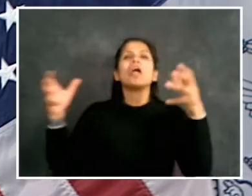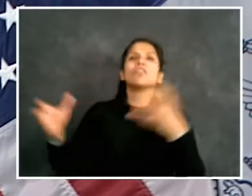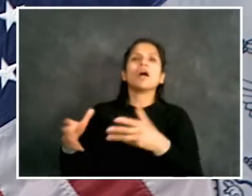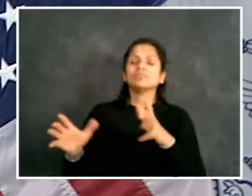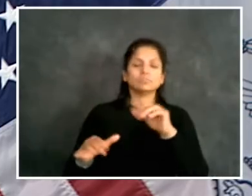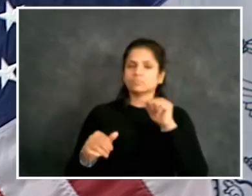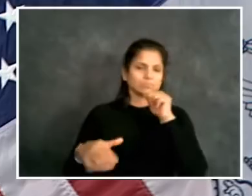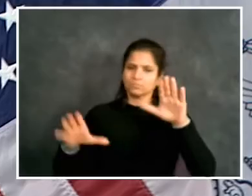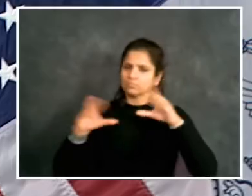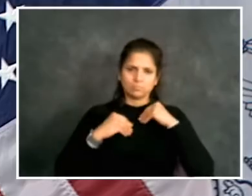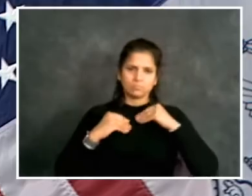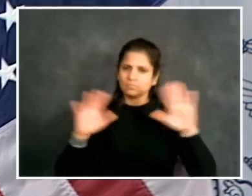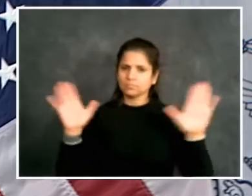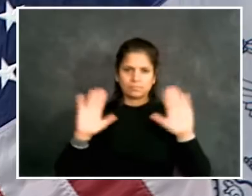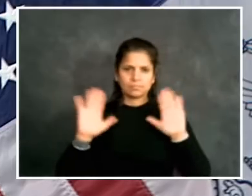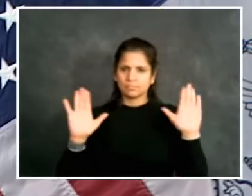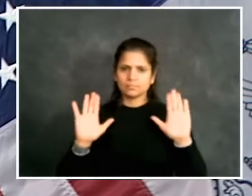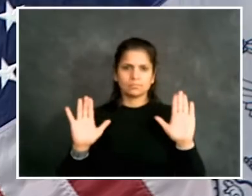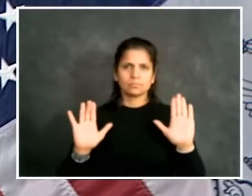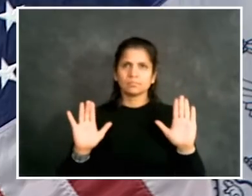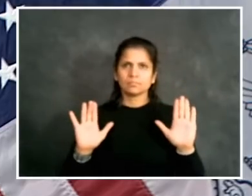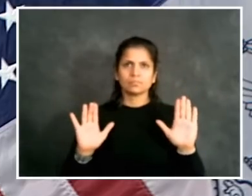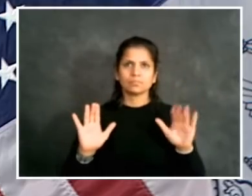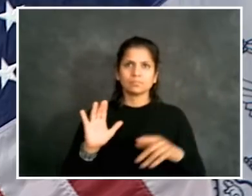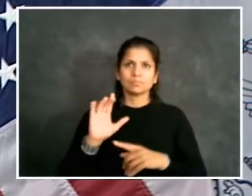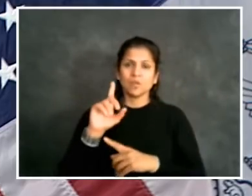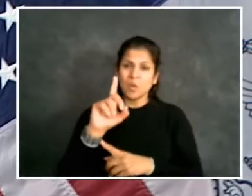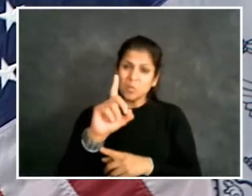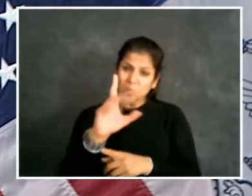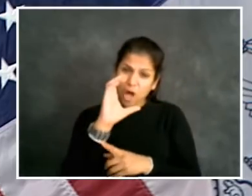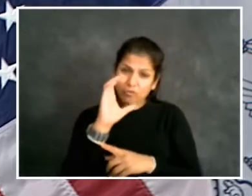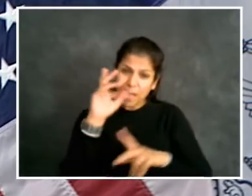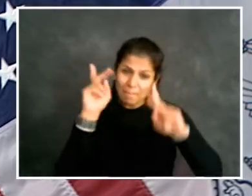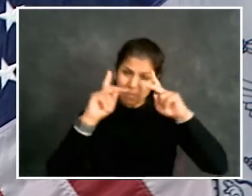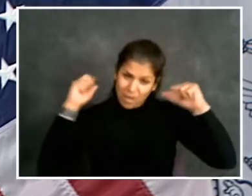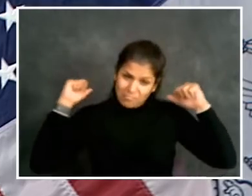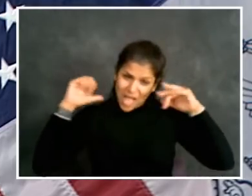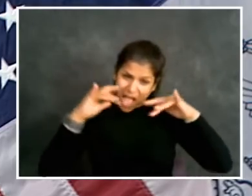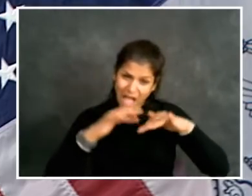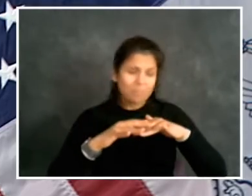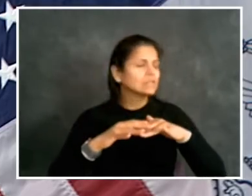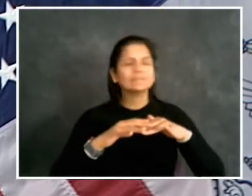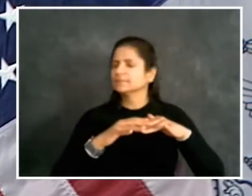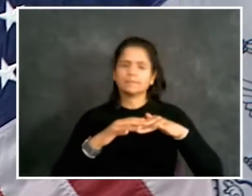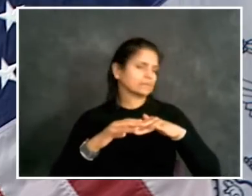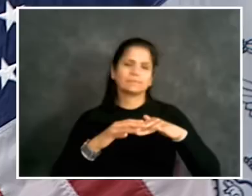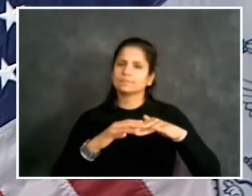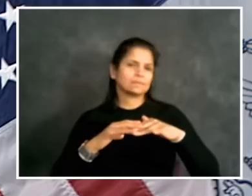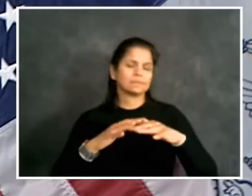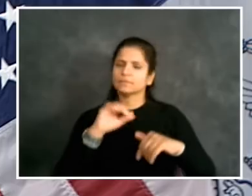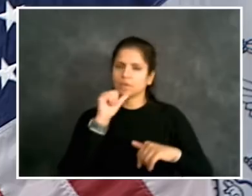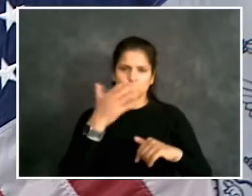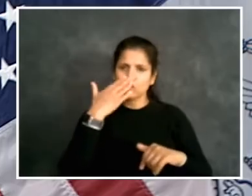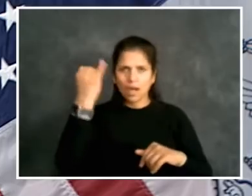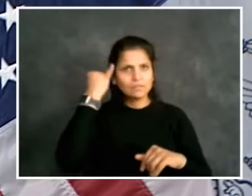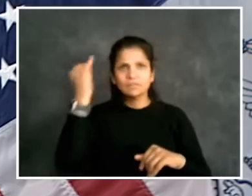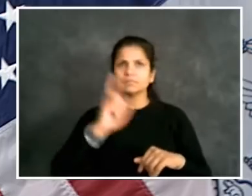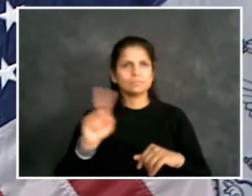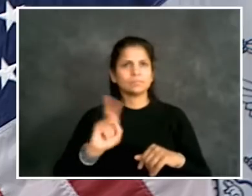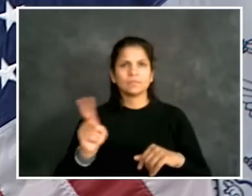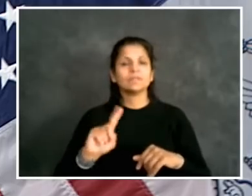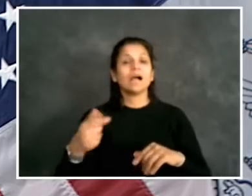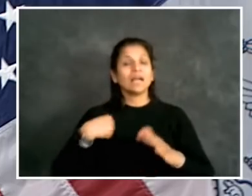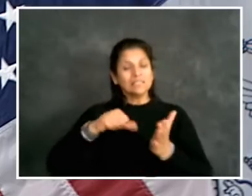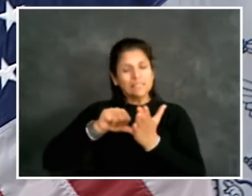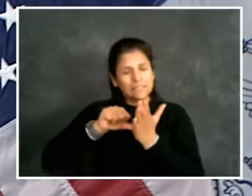that kind of size gathering, you're so far over the line, there's just nothing to talk about here. We've been at this for 2 months. Let's